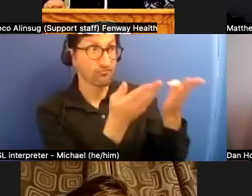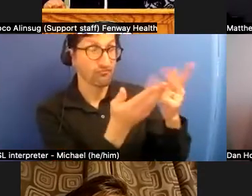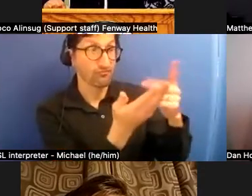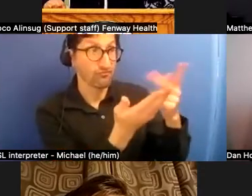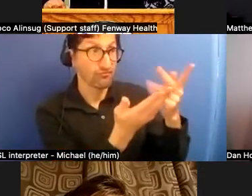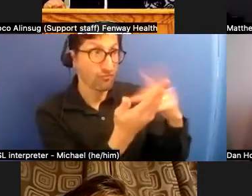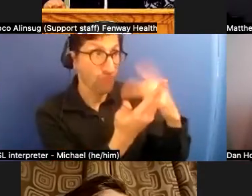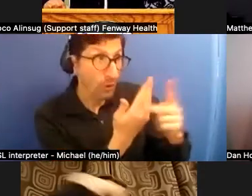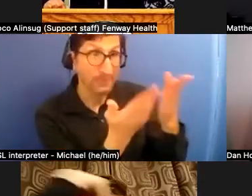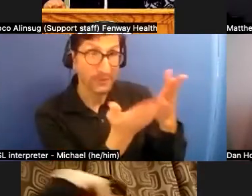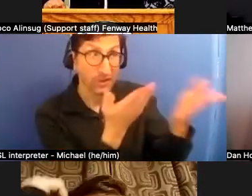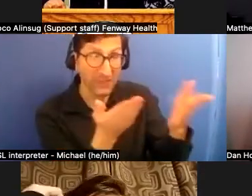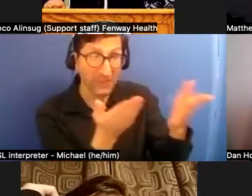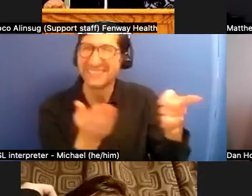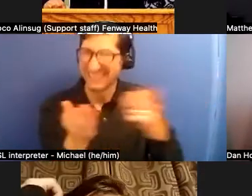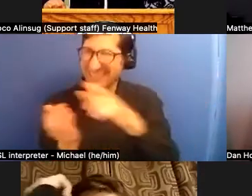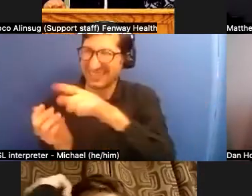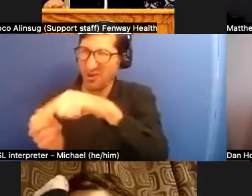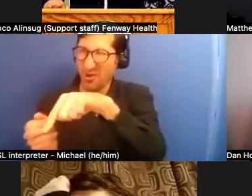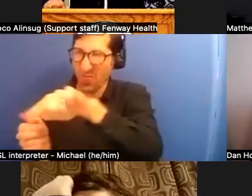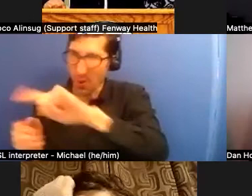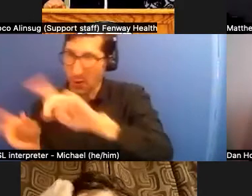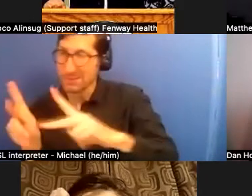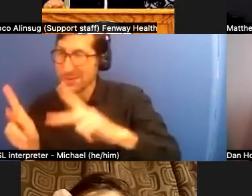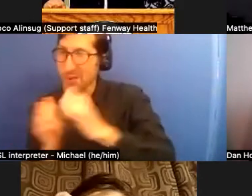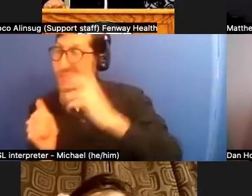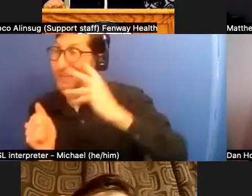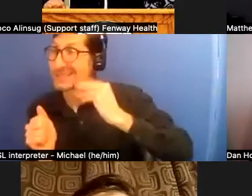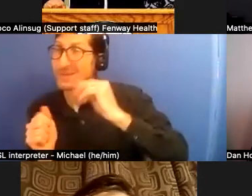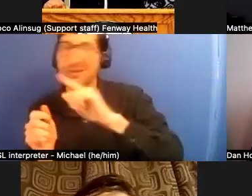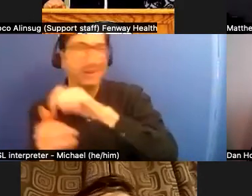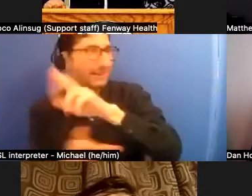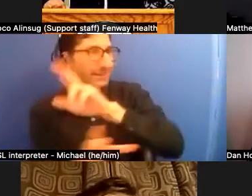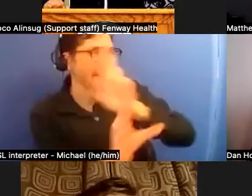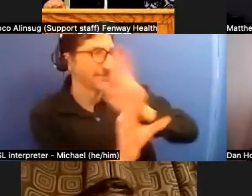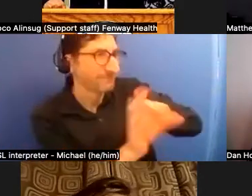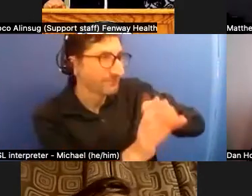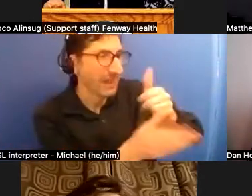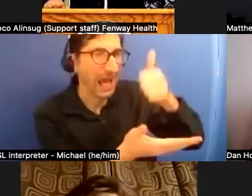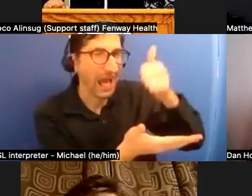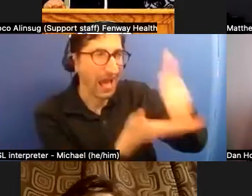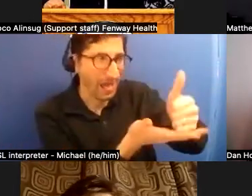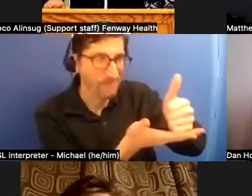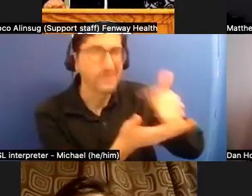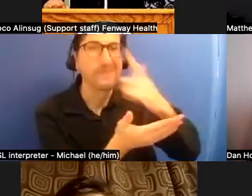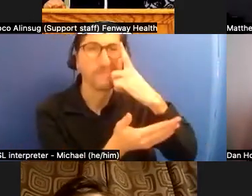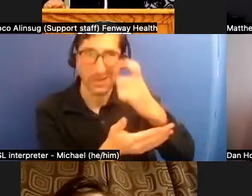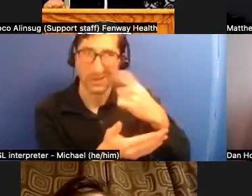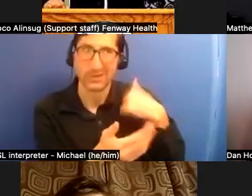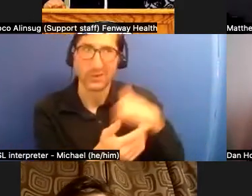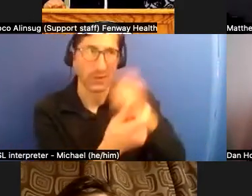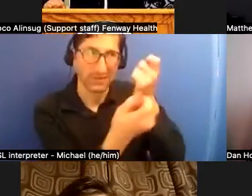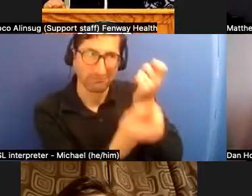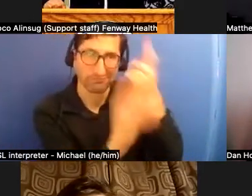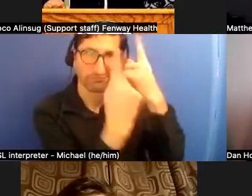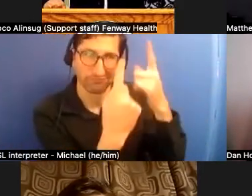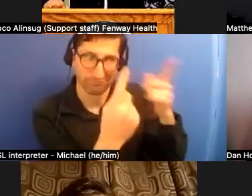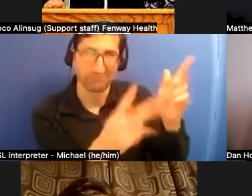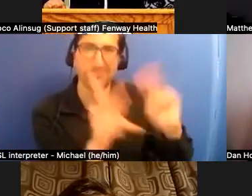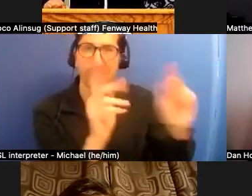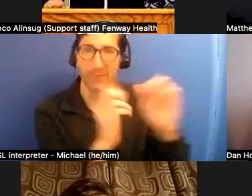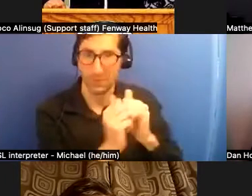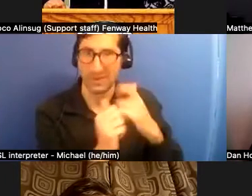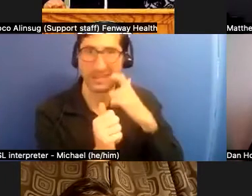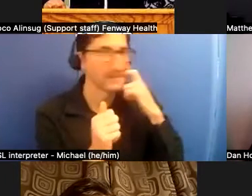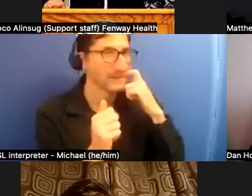people in a way that often helps people feel heard. I think about, you know, when I think about